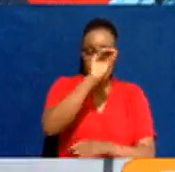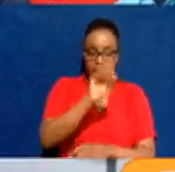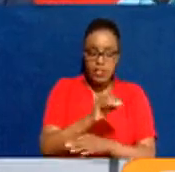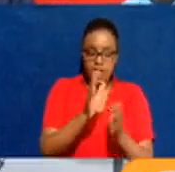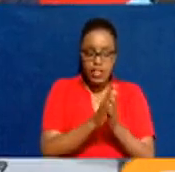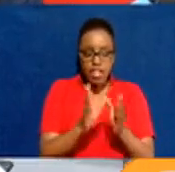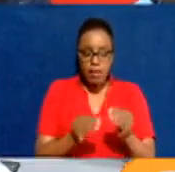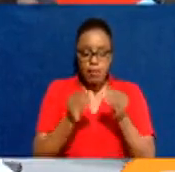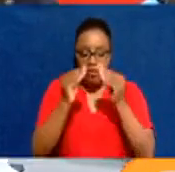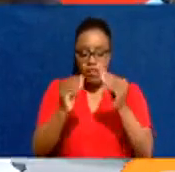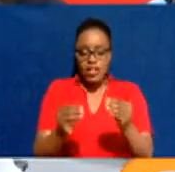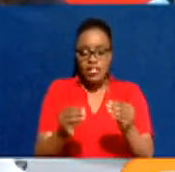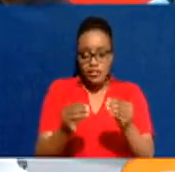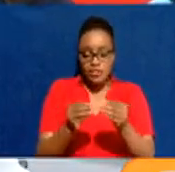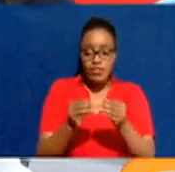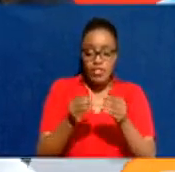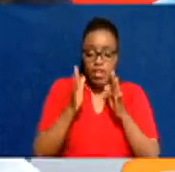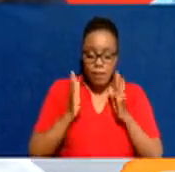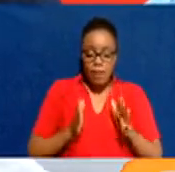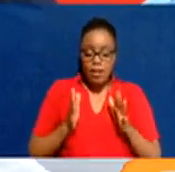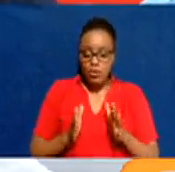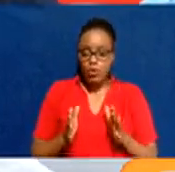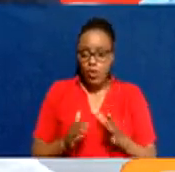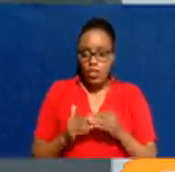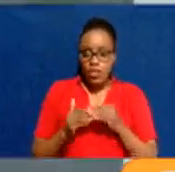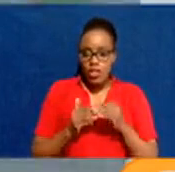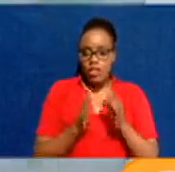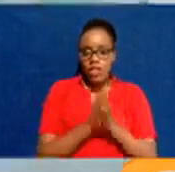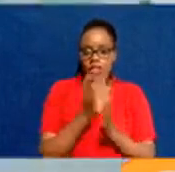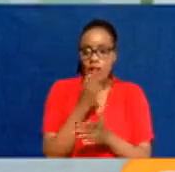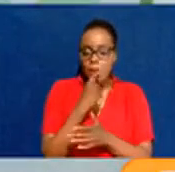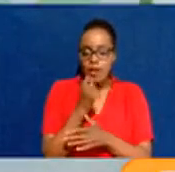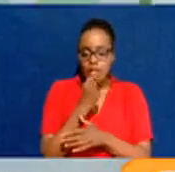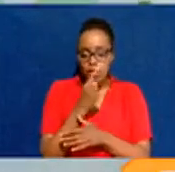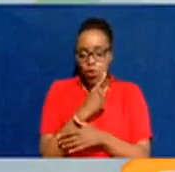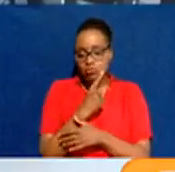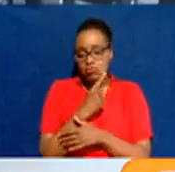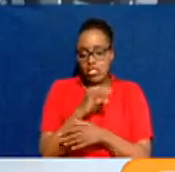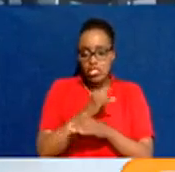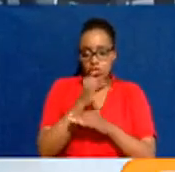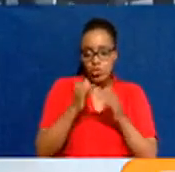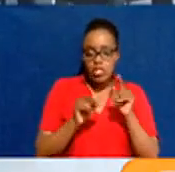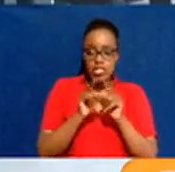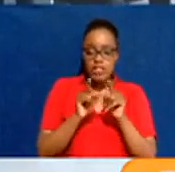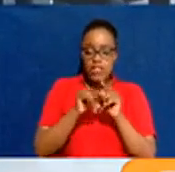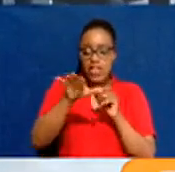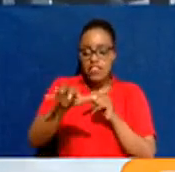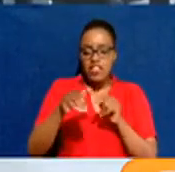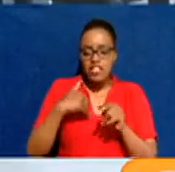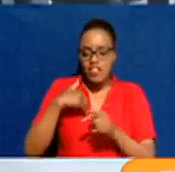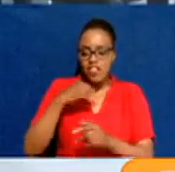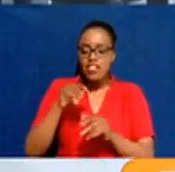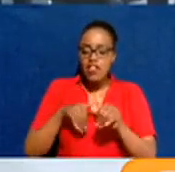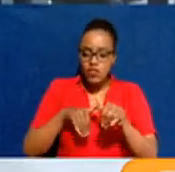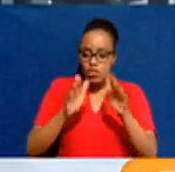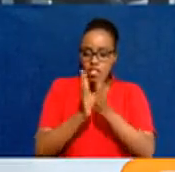also provides drivers with personal accident insurance and medical insurance to qualified drivers. Fares on the platform are also kept in